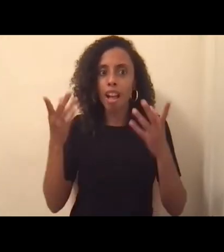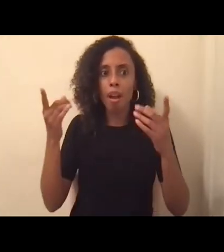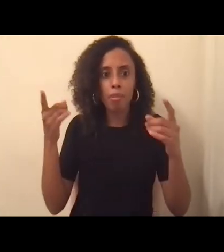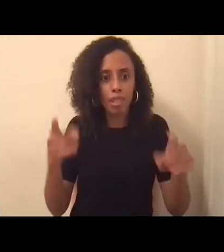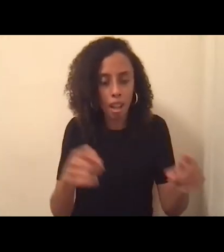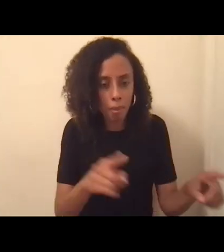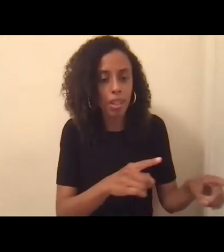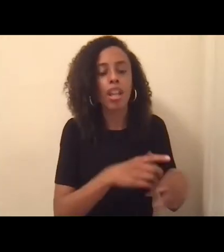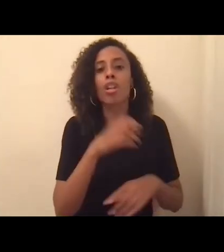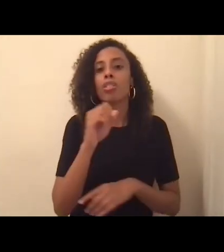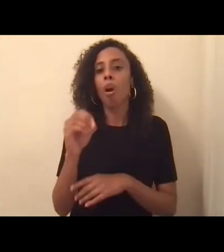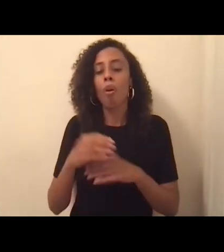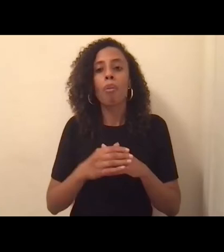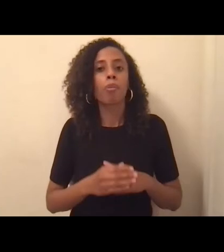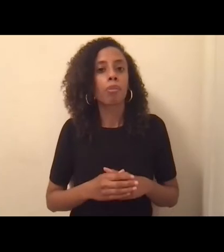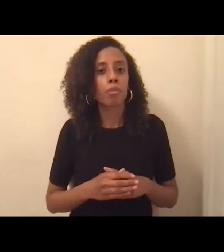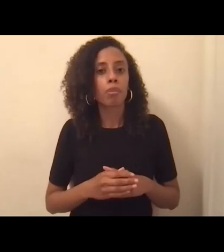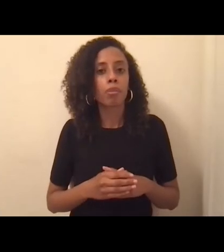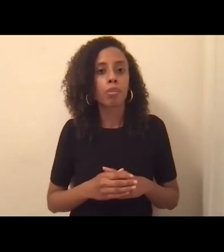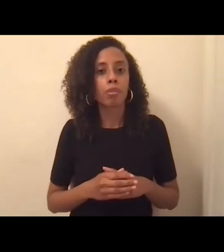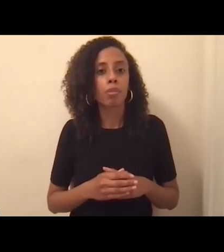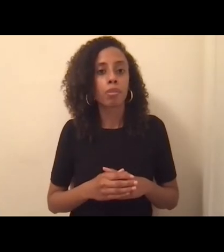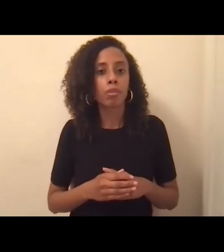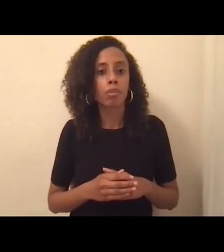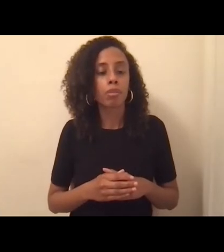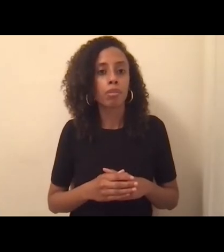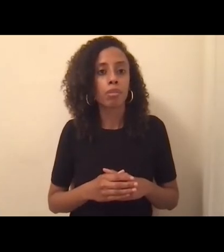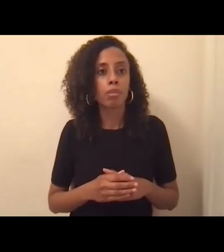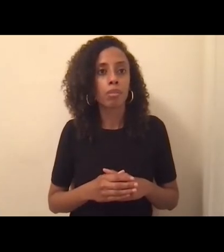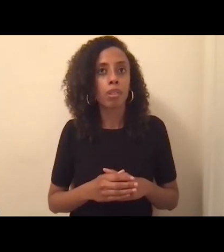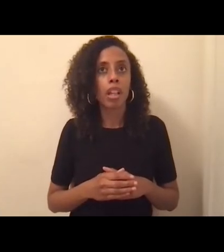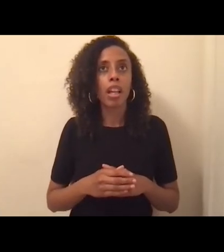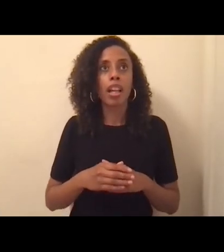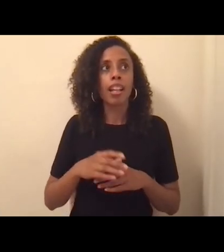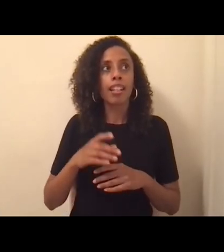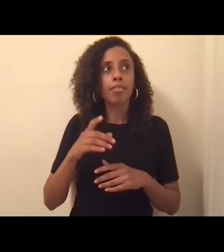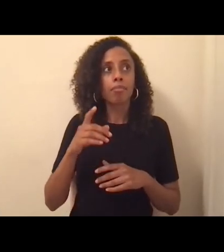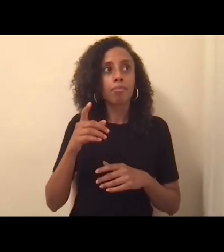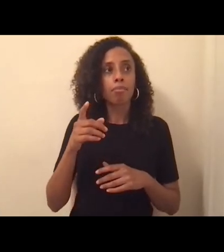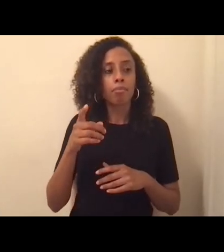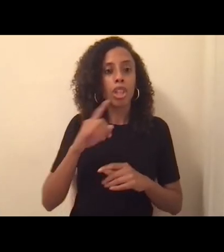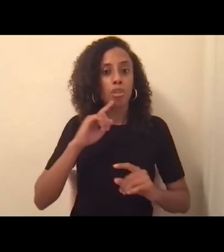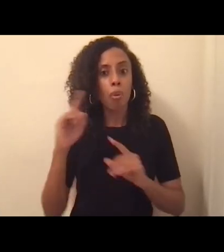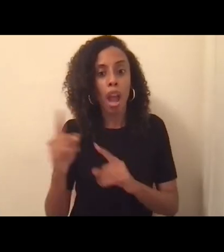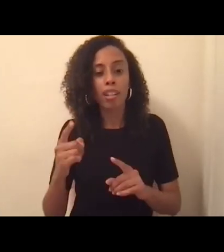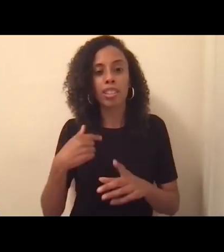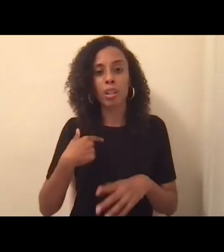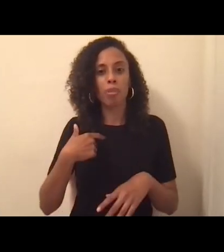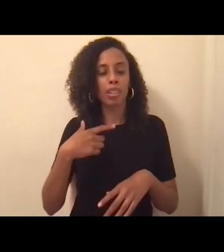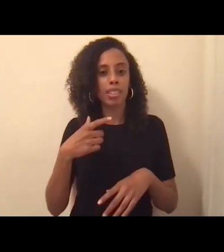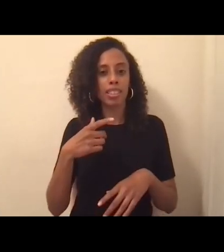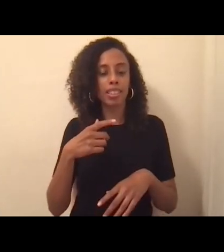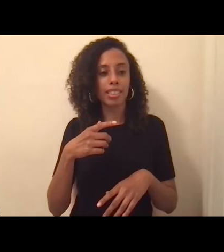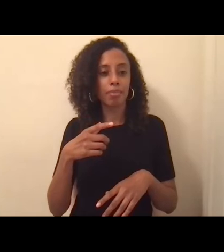was kind of coming out as like taking it out on me. And so I paused, and like half a day later